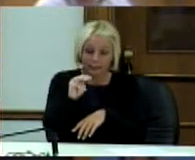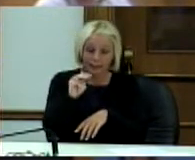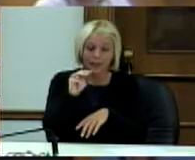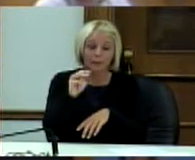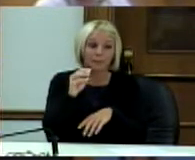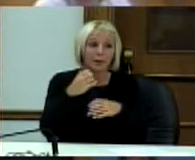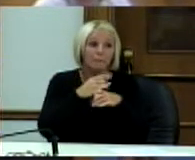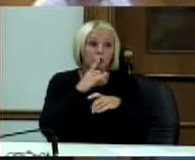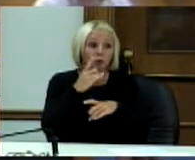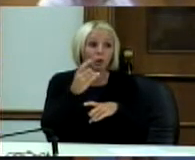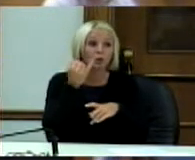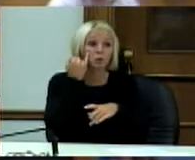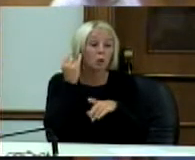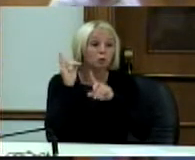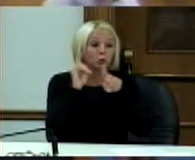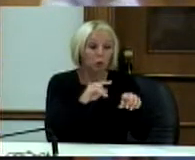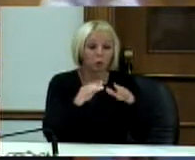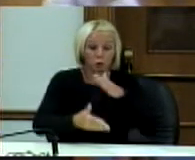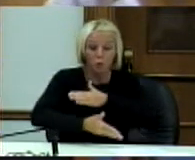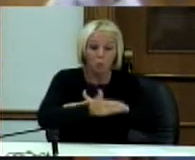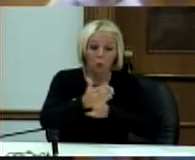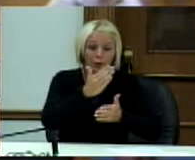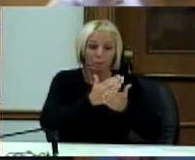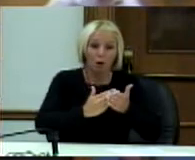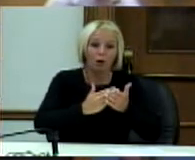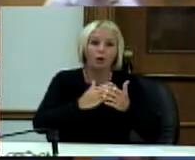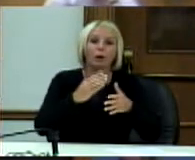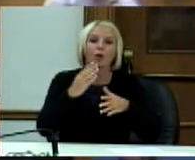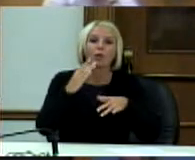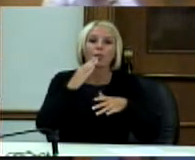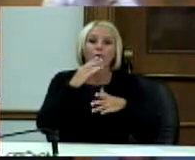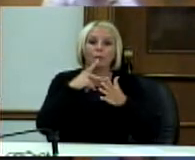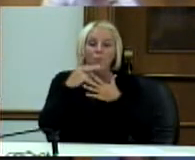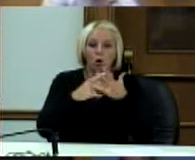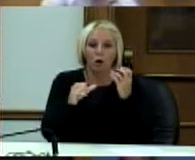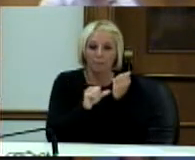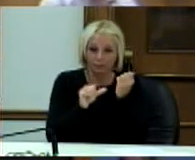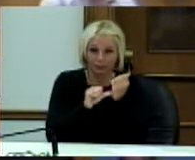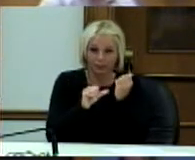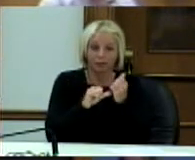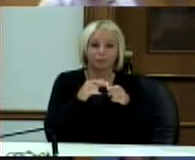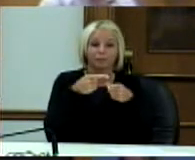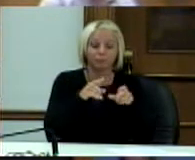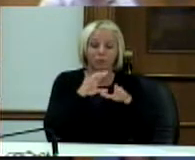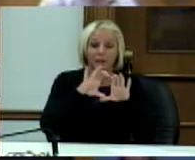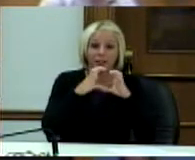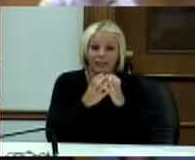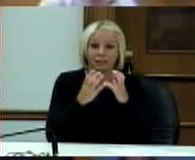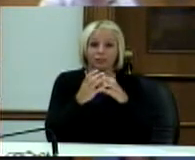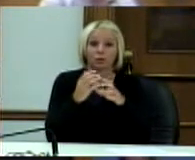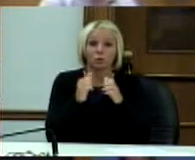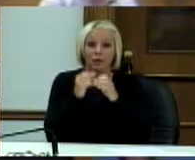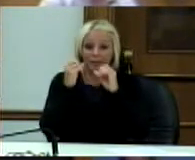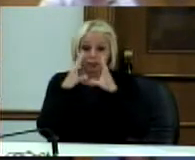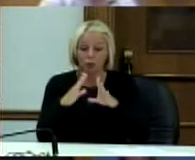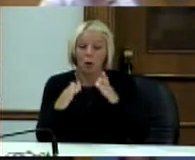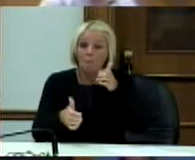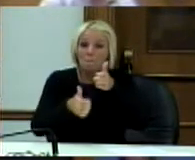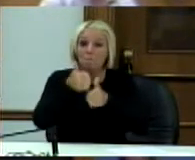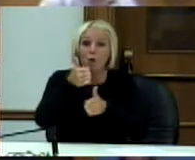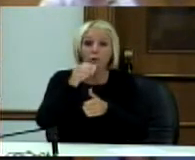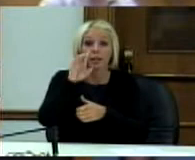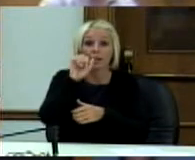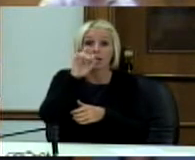sure that if you're just going to the morning portion, the program assistants that are in those classrooms with our teachers are mostly